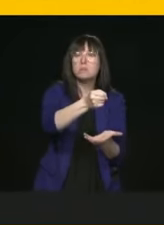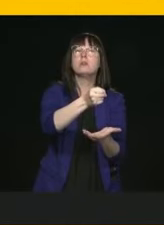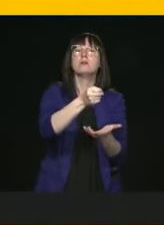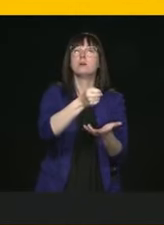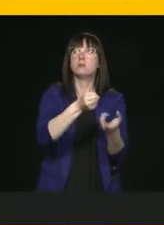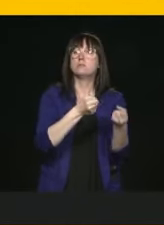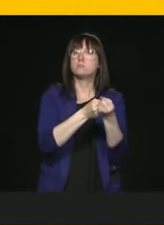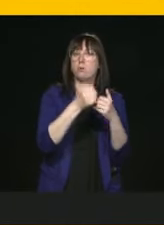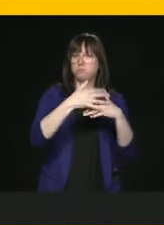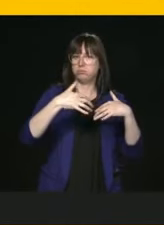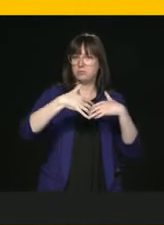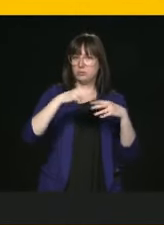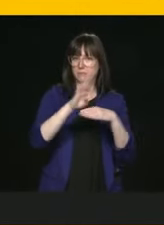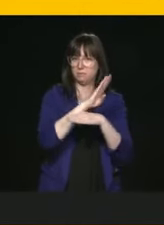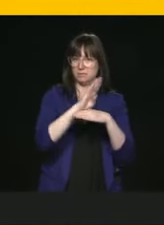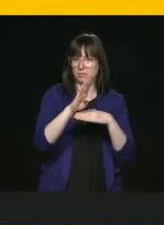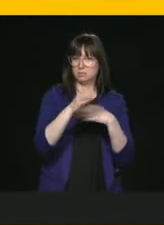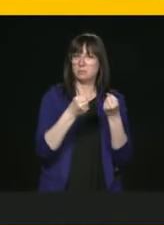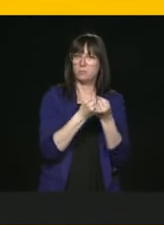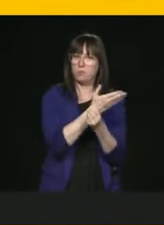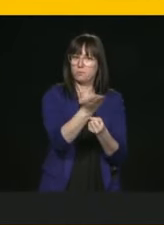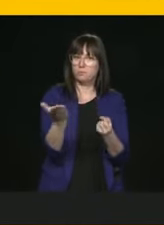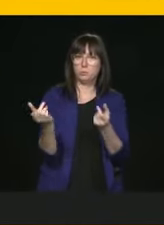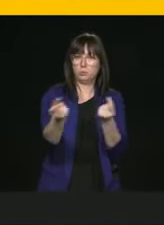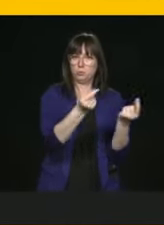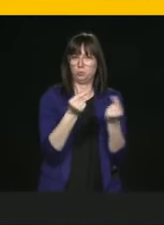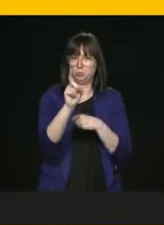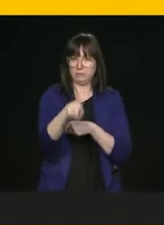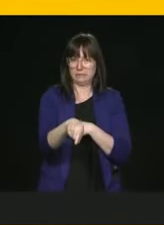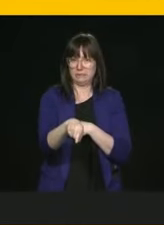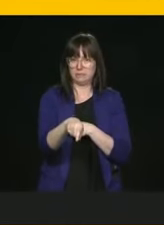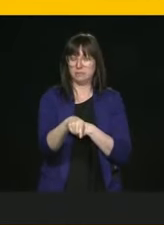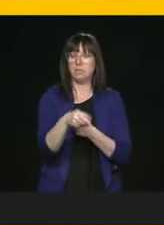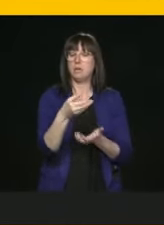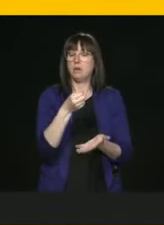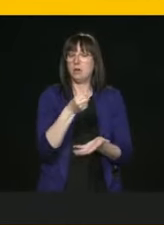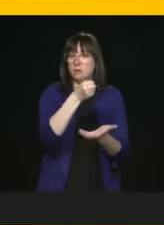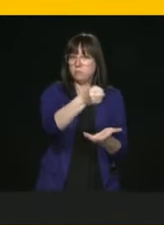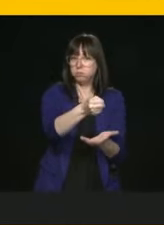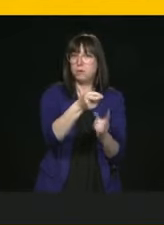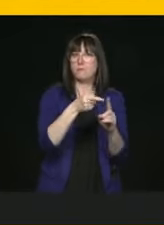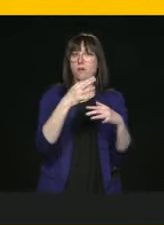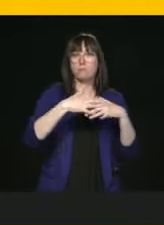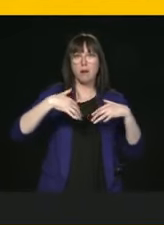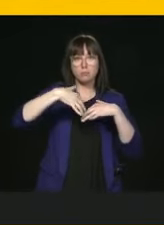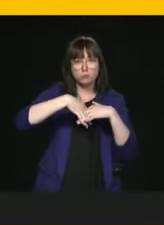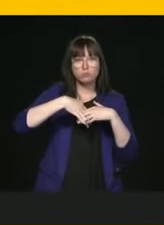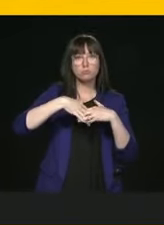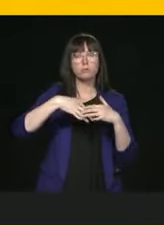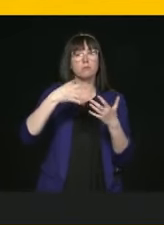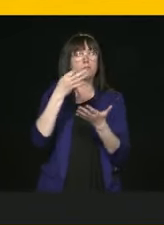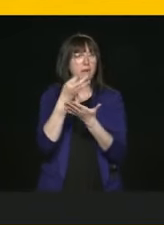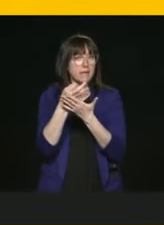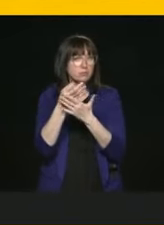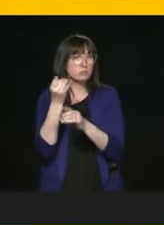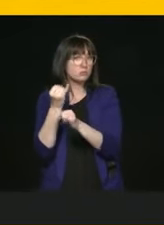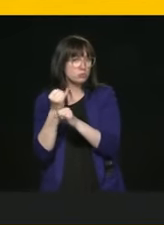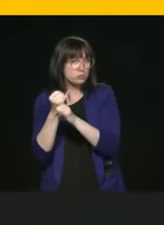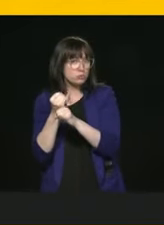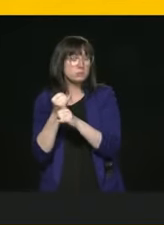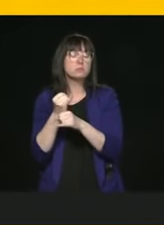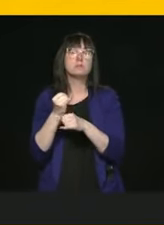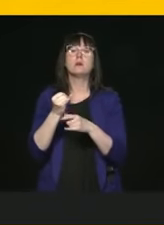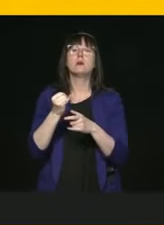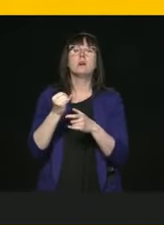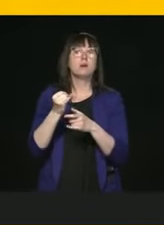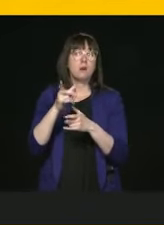businesses the support they need. This funding will be provided through Aboriginal financial institutions and administered by